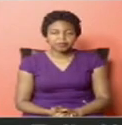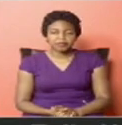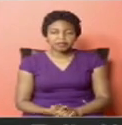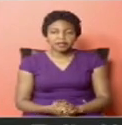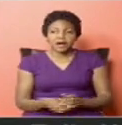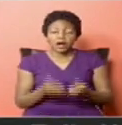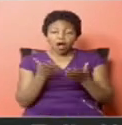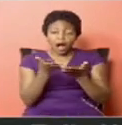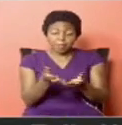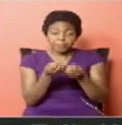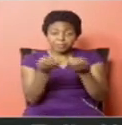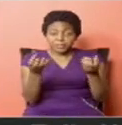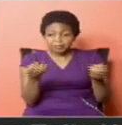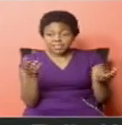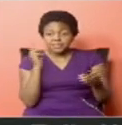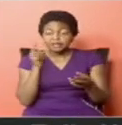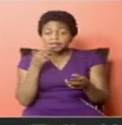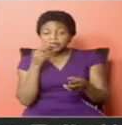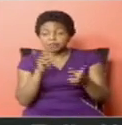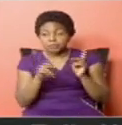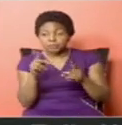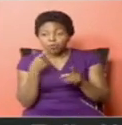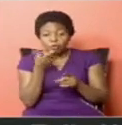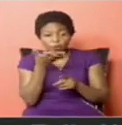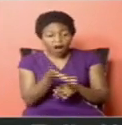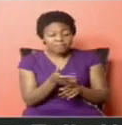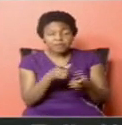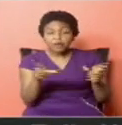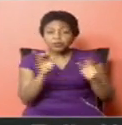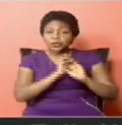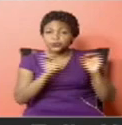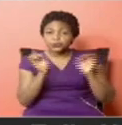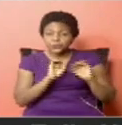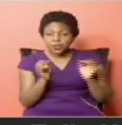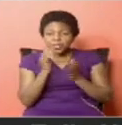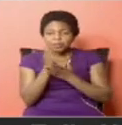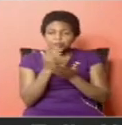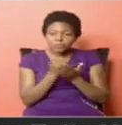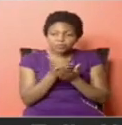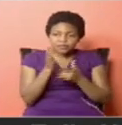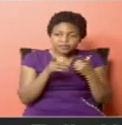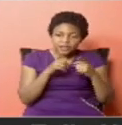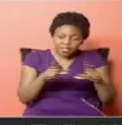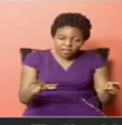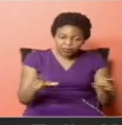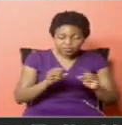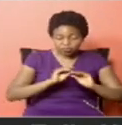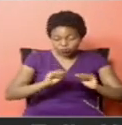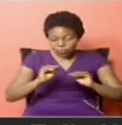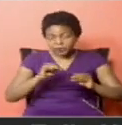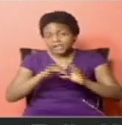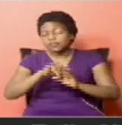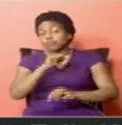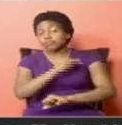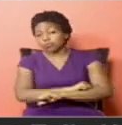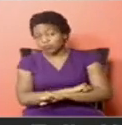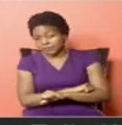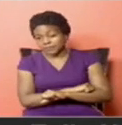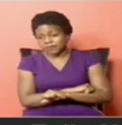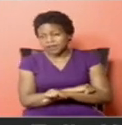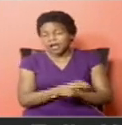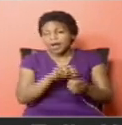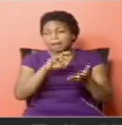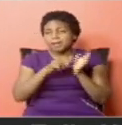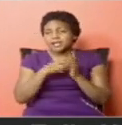There are so many deaf people at the same time who have no language at all, because sign language is only learned in school.